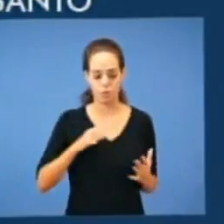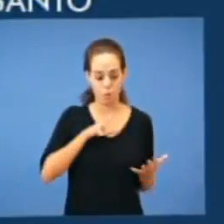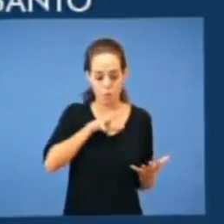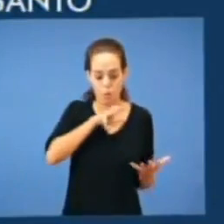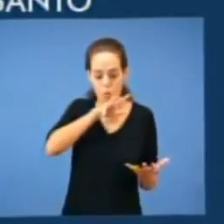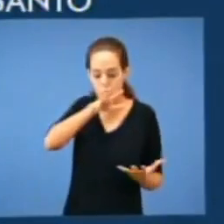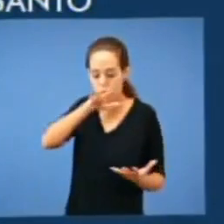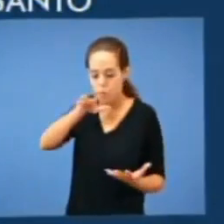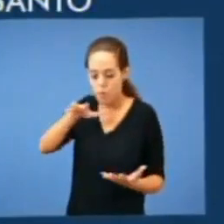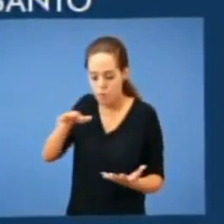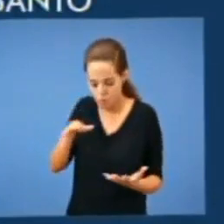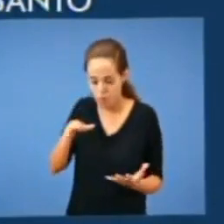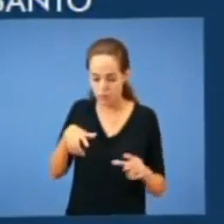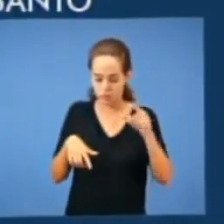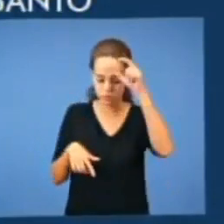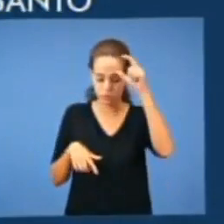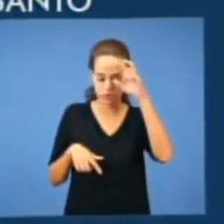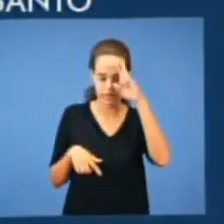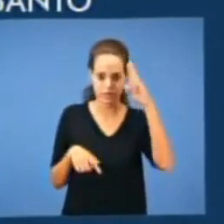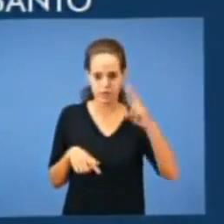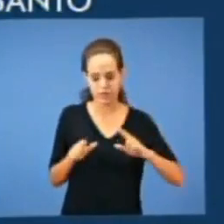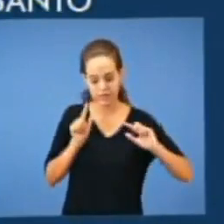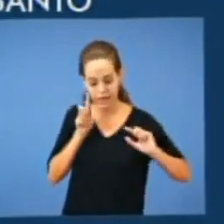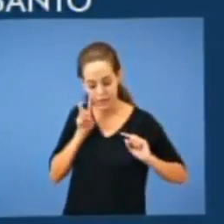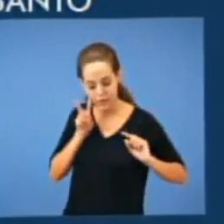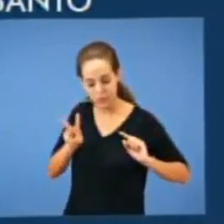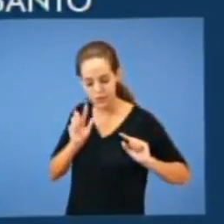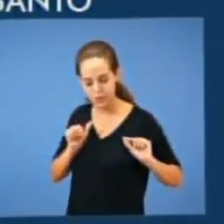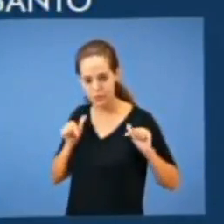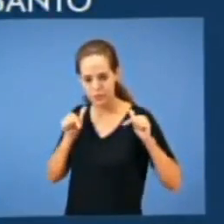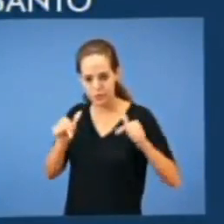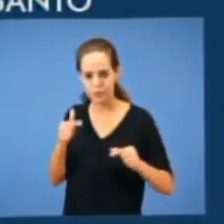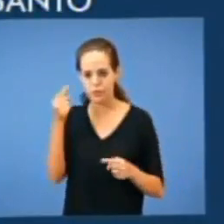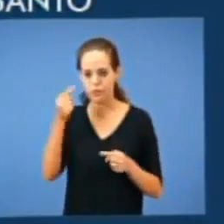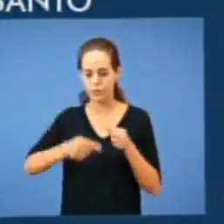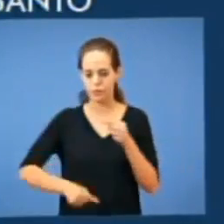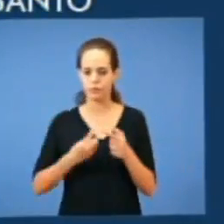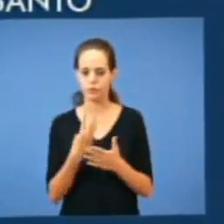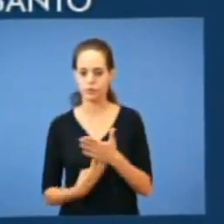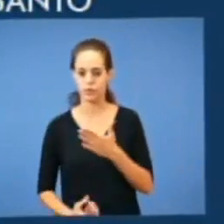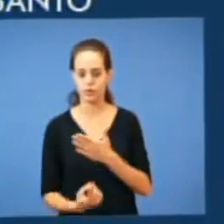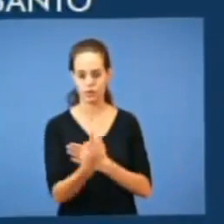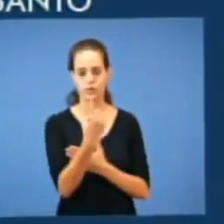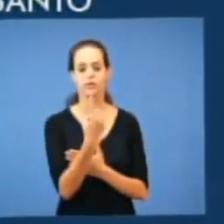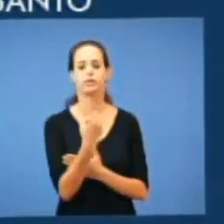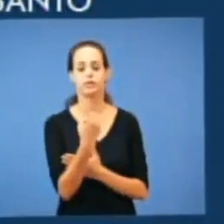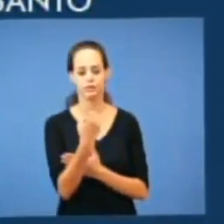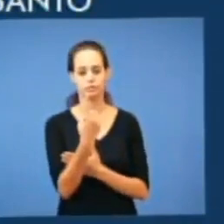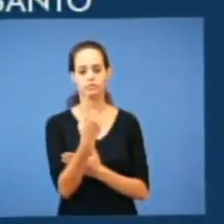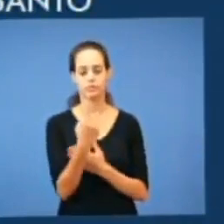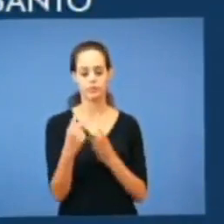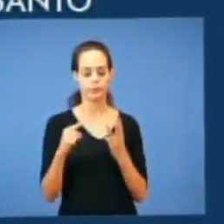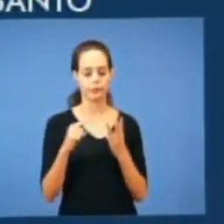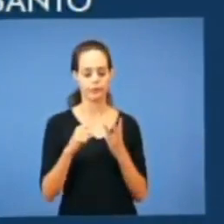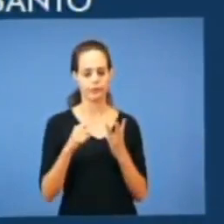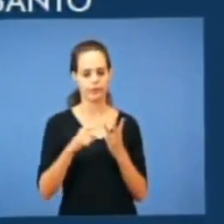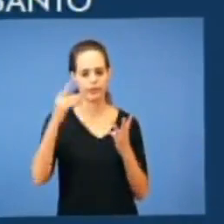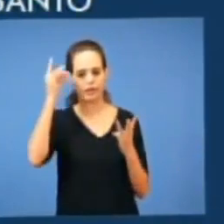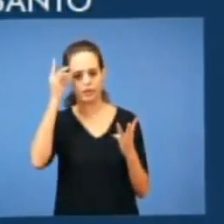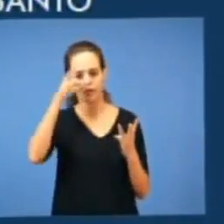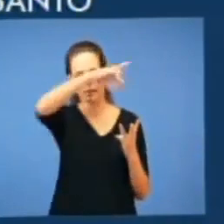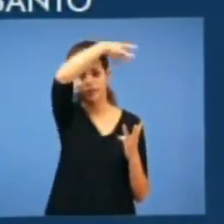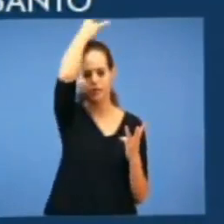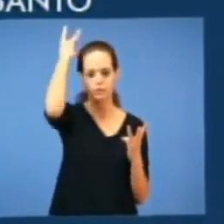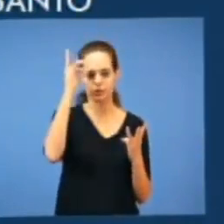the action of the world in the period of Pergamos. So here it is, the personal Trinity was the erection was against the Holy